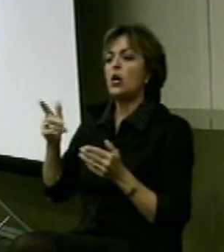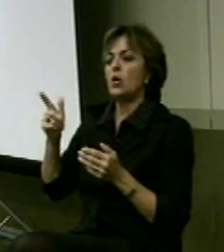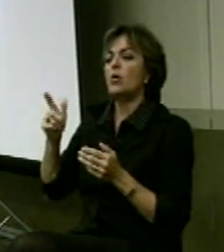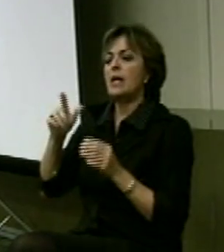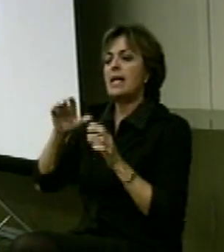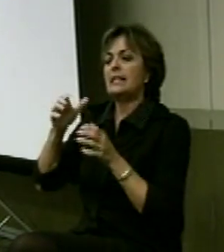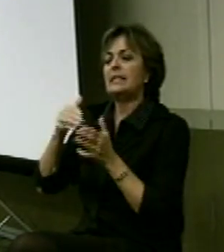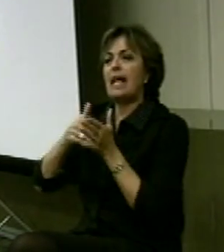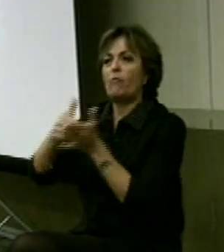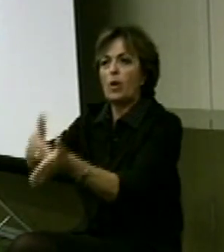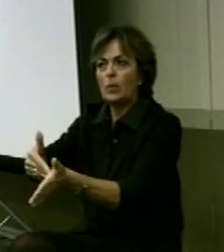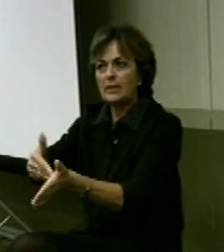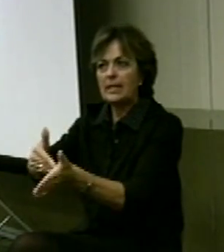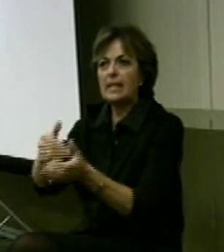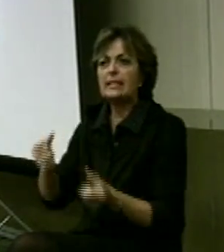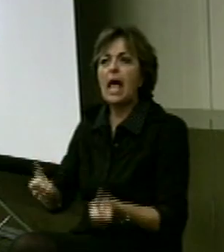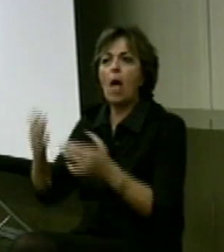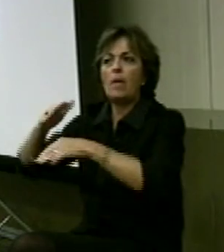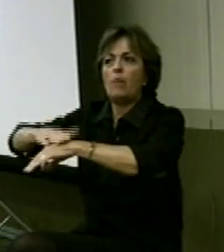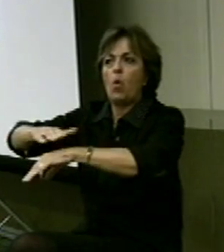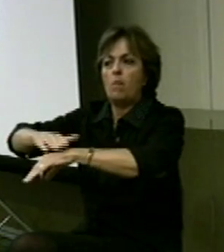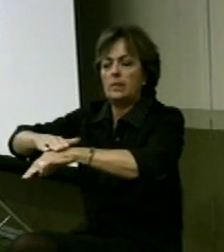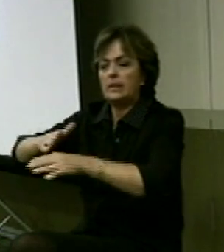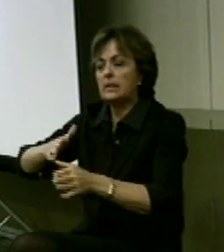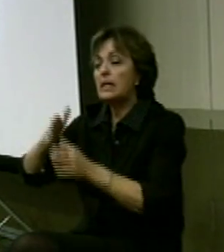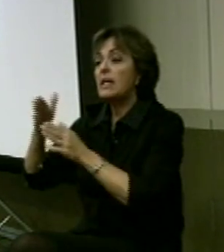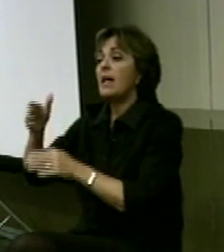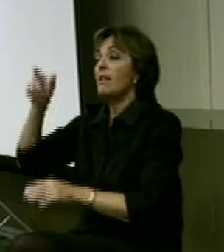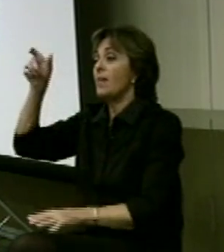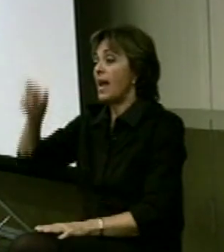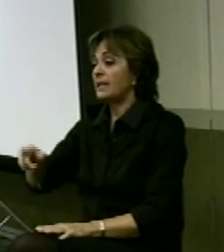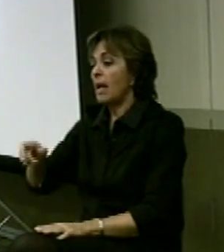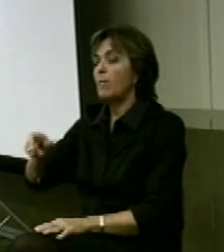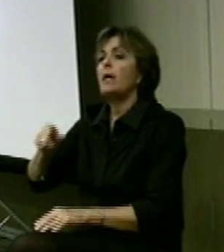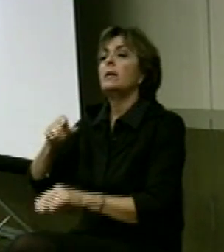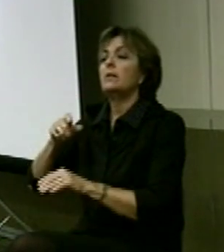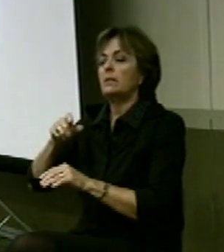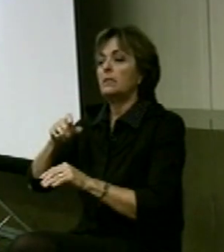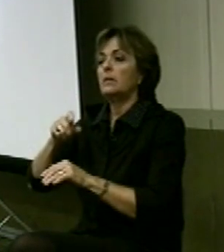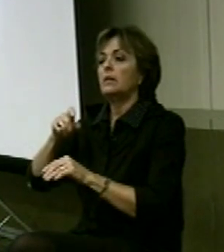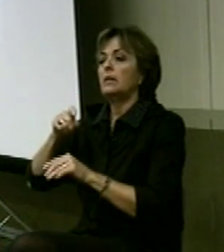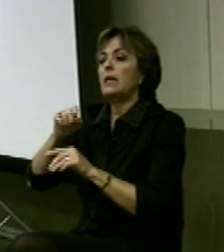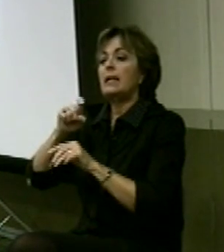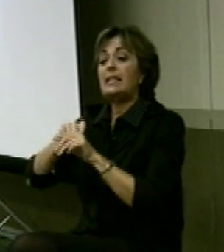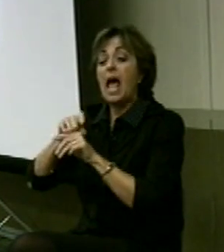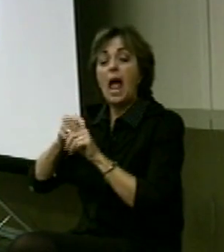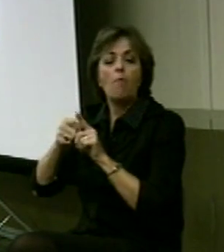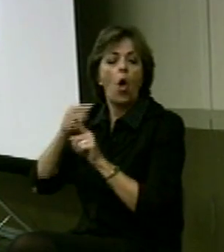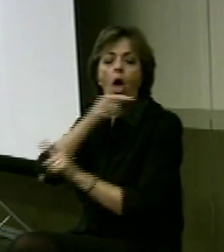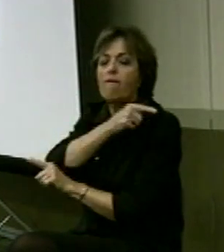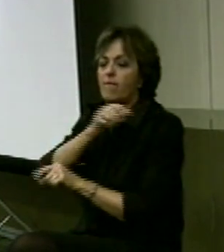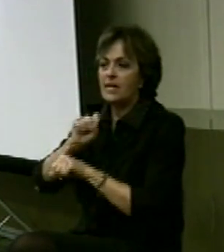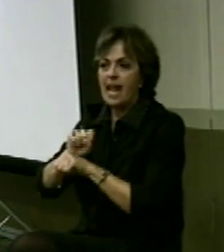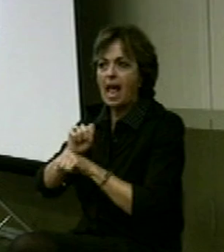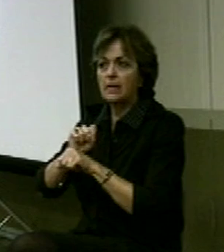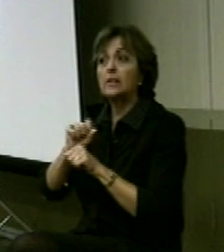there's a set of frequency, so that's the number of prompts. And then the next column is time off task, and that's